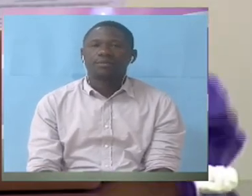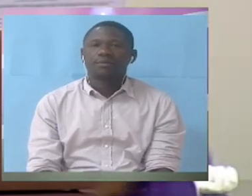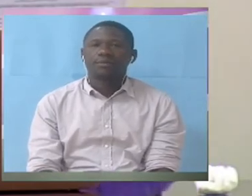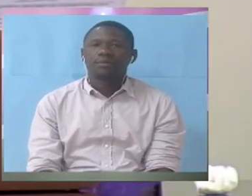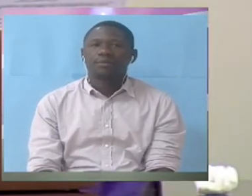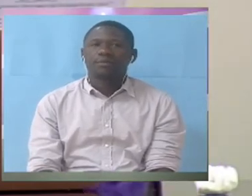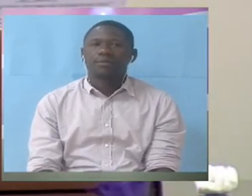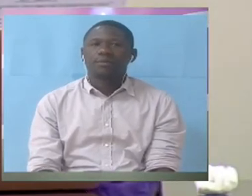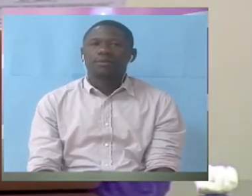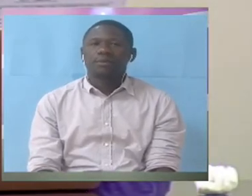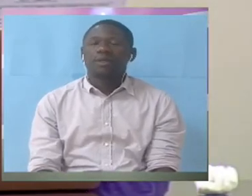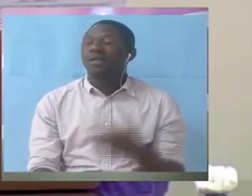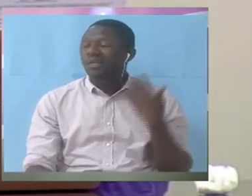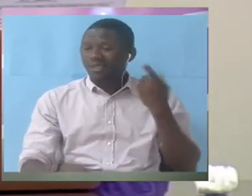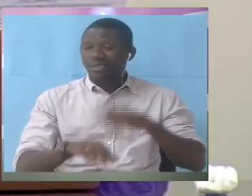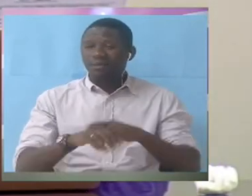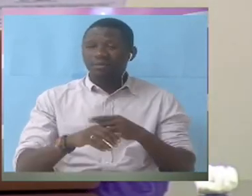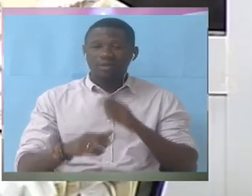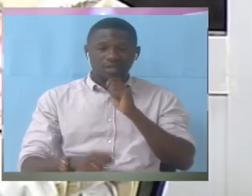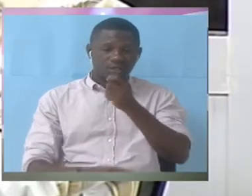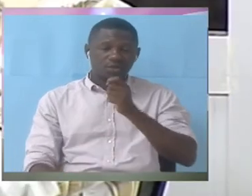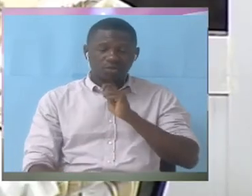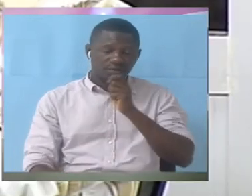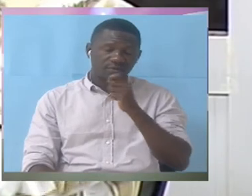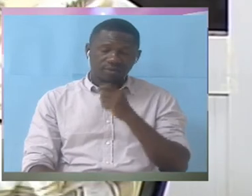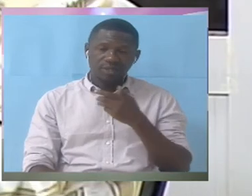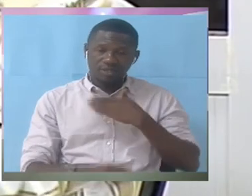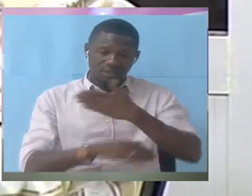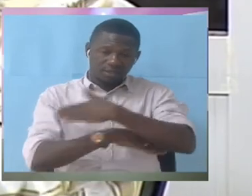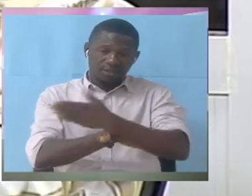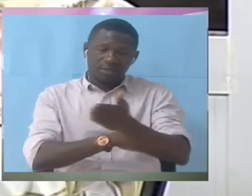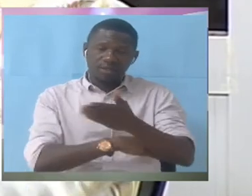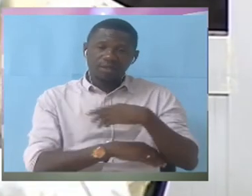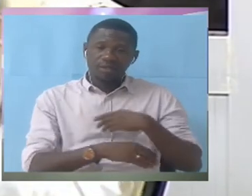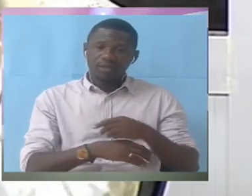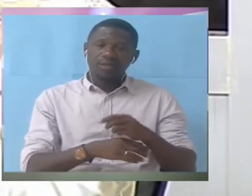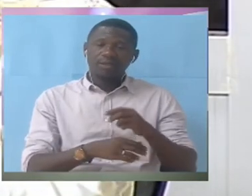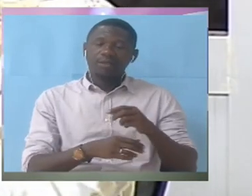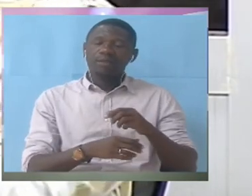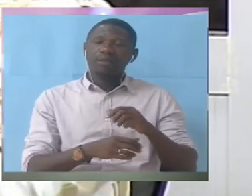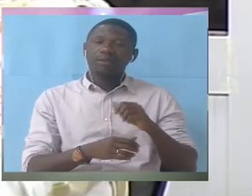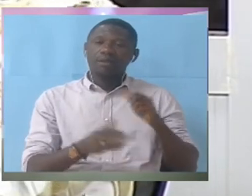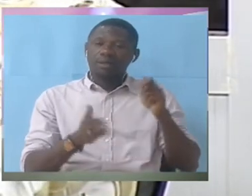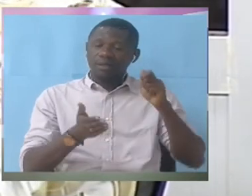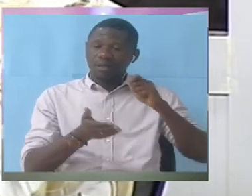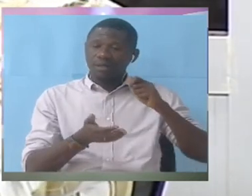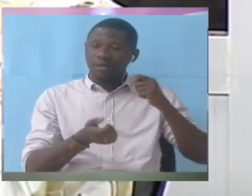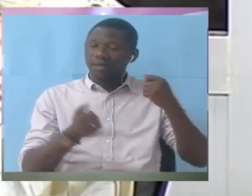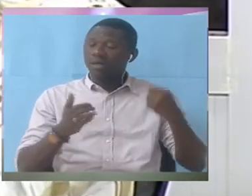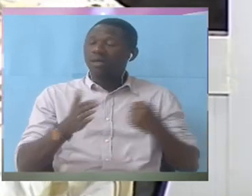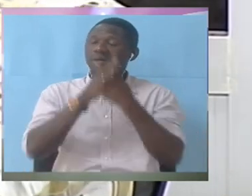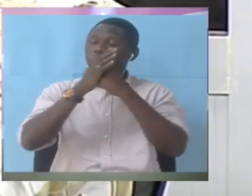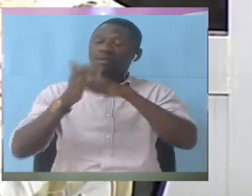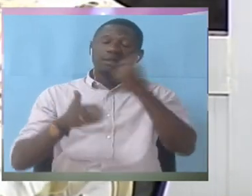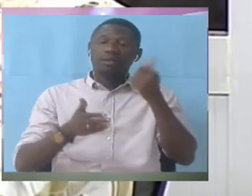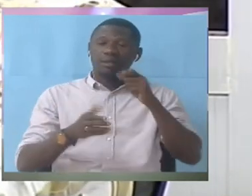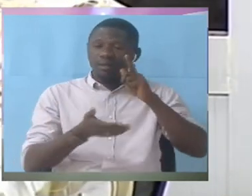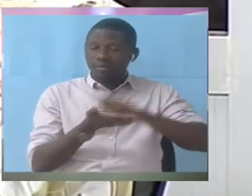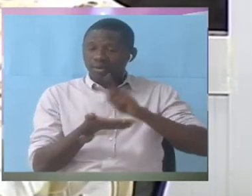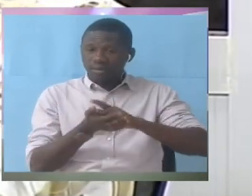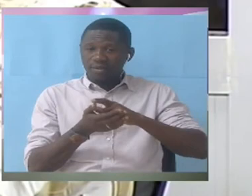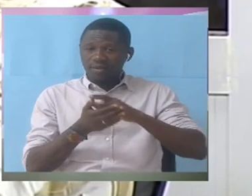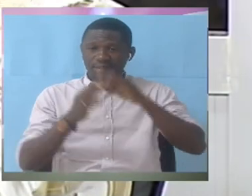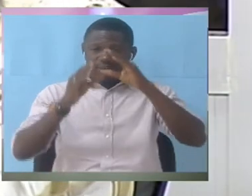At the press conference, right there at the gate of the accident and emergency, his opening statement was, bima wax ak waytas